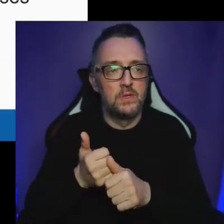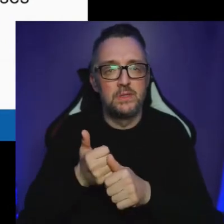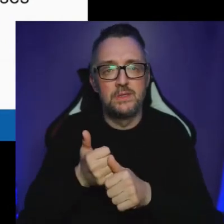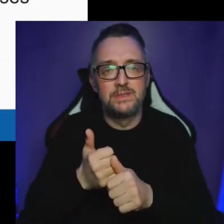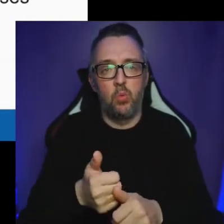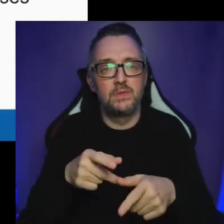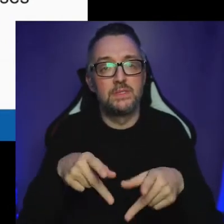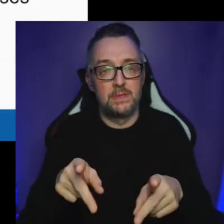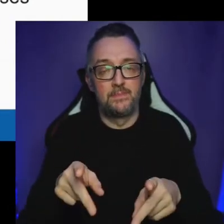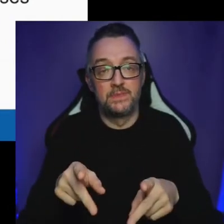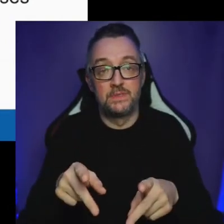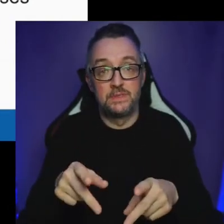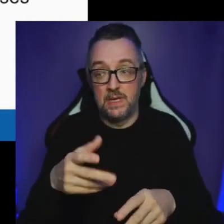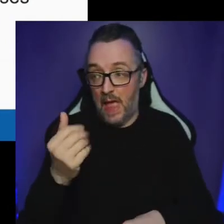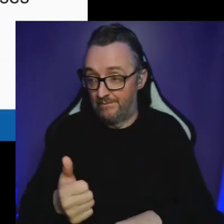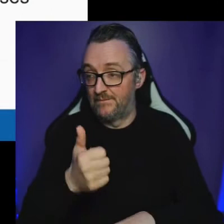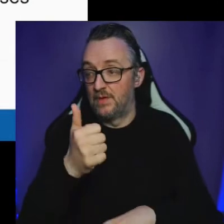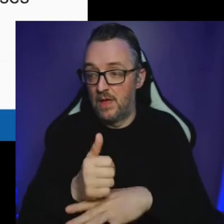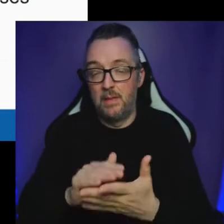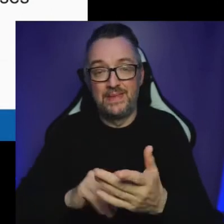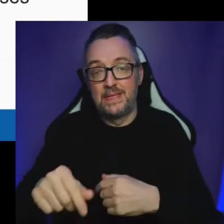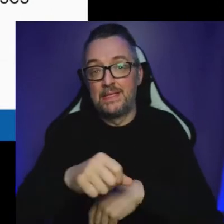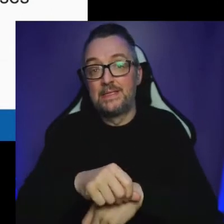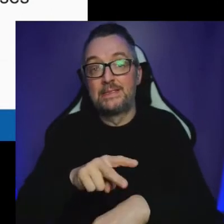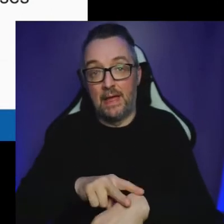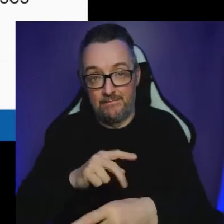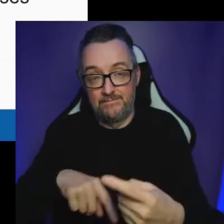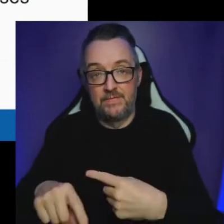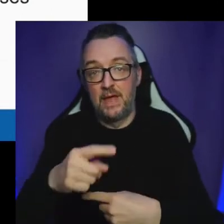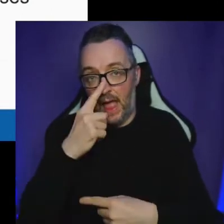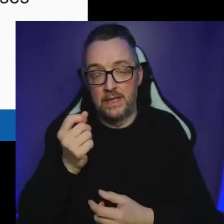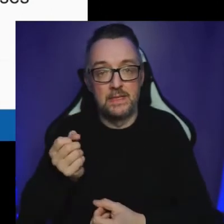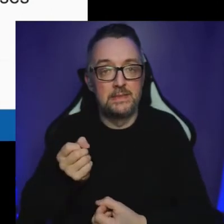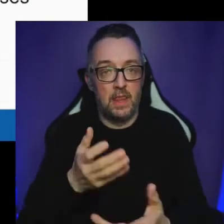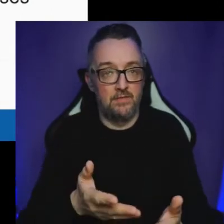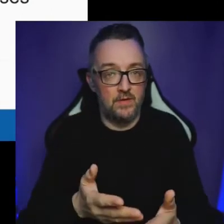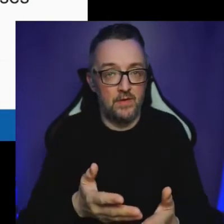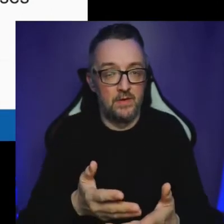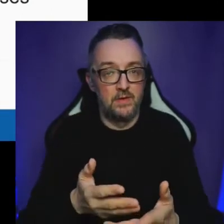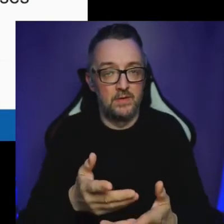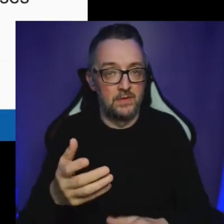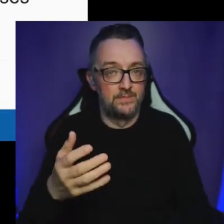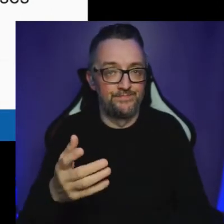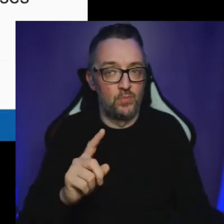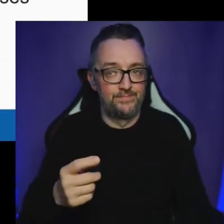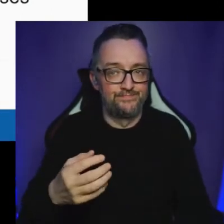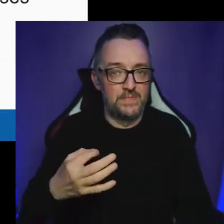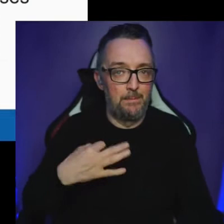allow staff within the Social Security Agency to deliver the benefits and support people